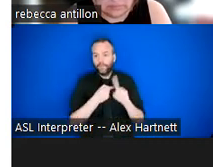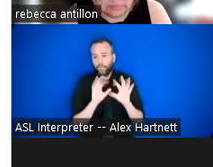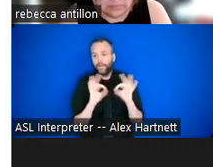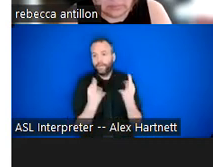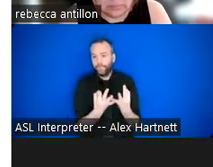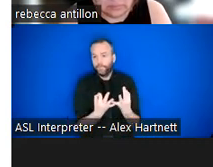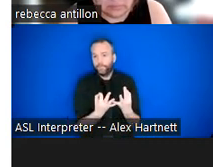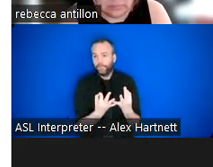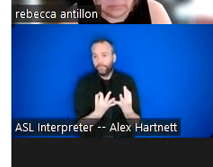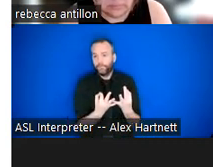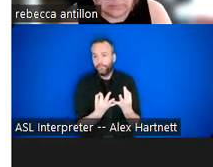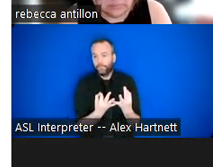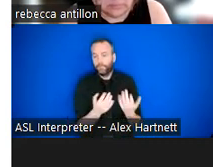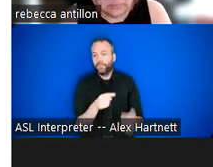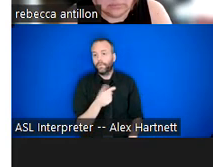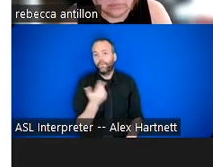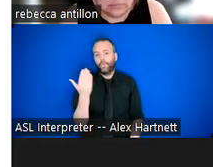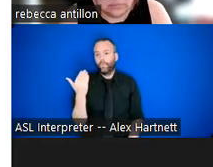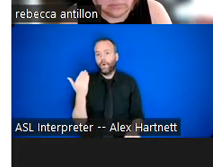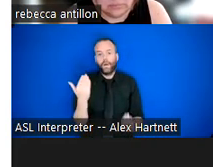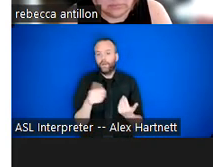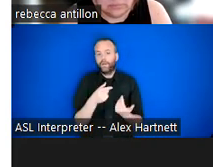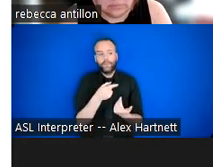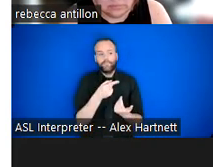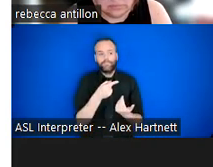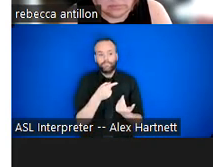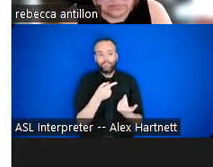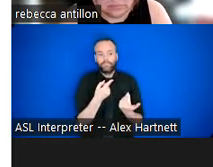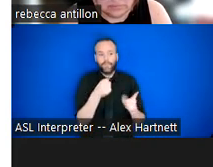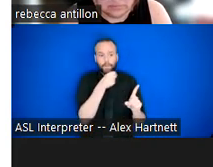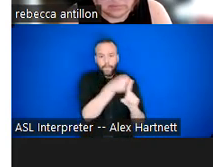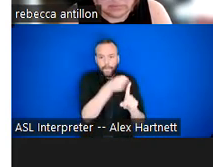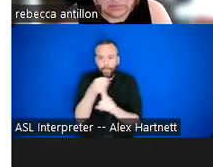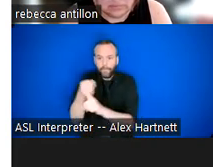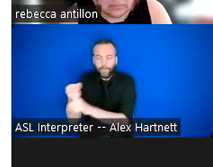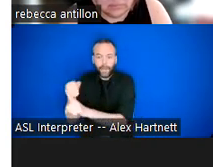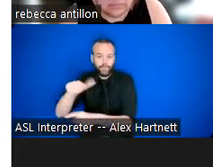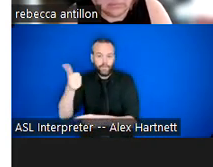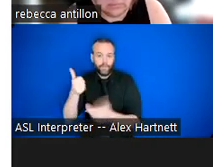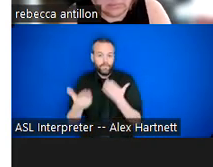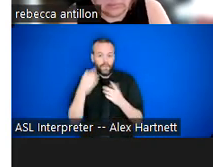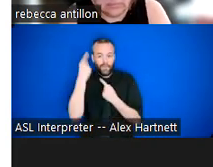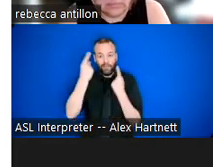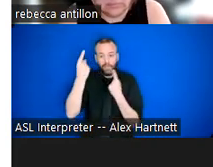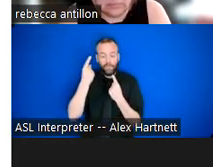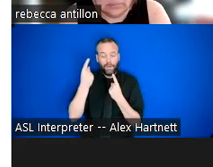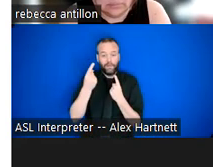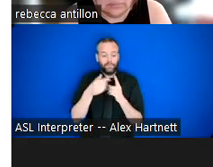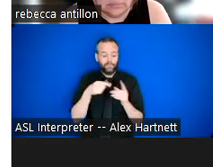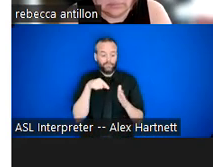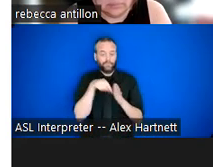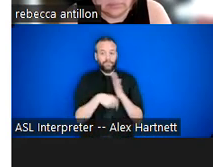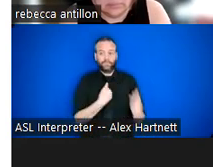reducing their potential risk for suicide themselves? And that in and of itself is prevention. So we are working on several